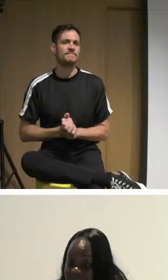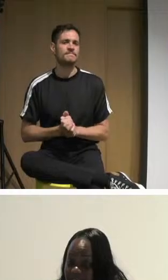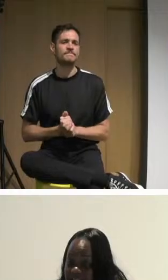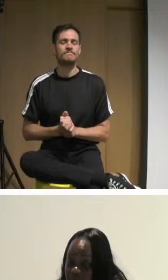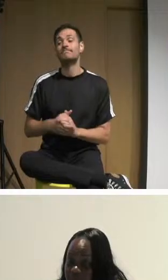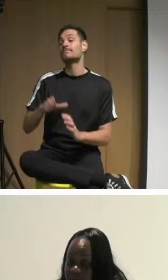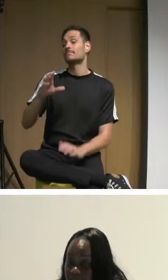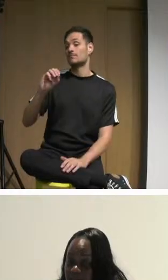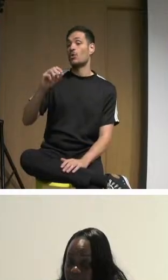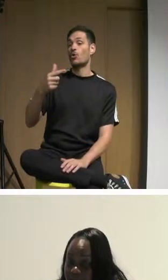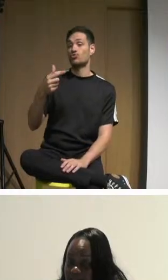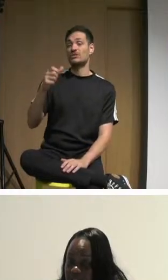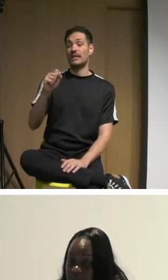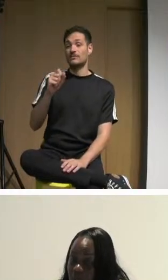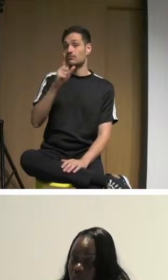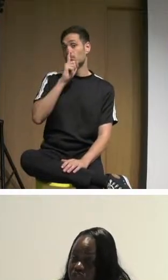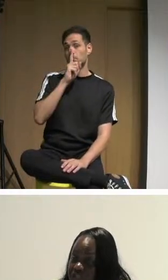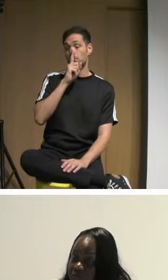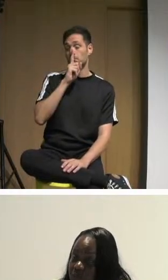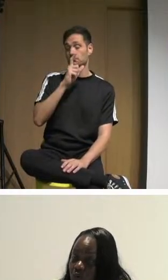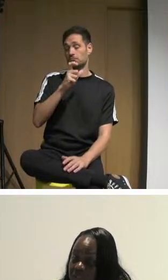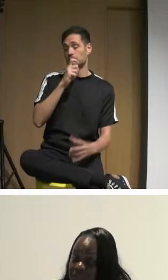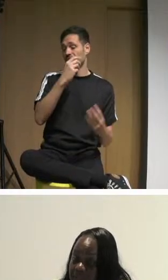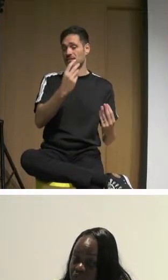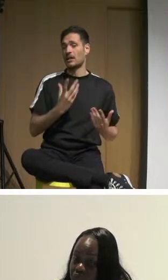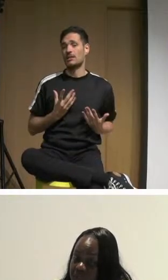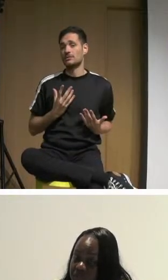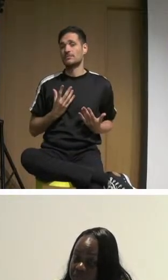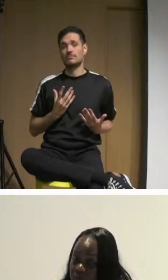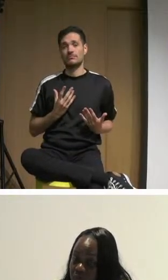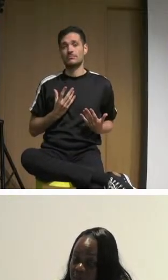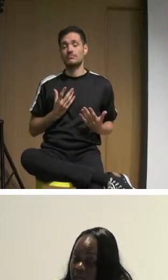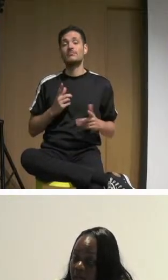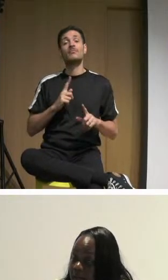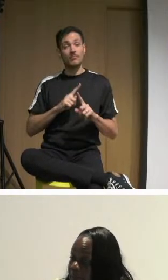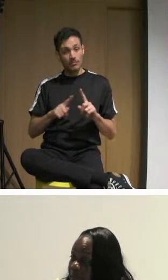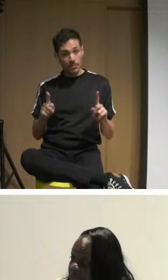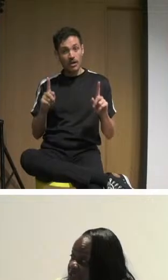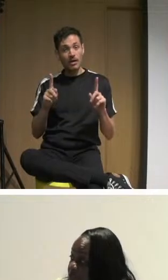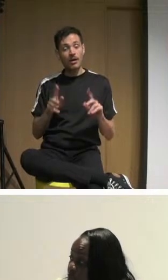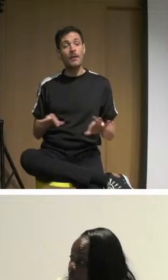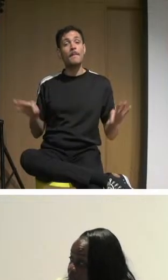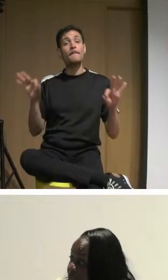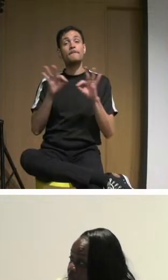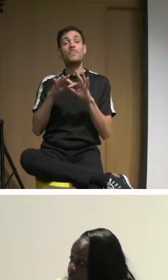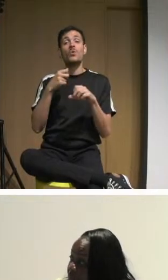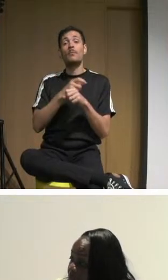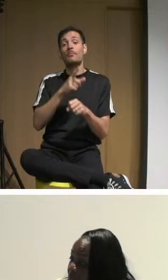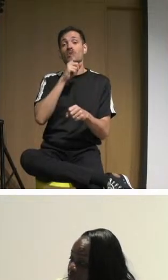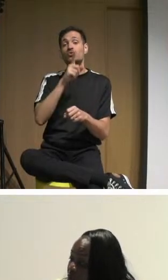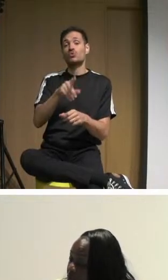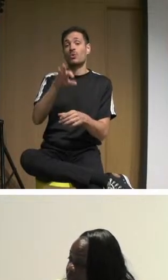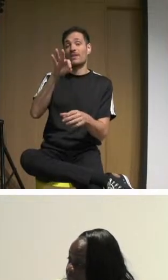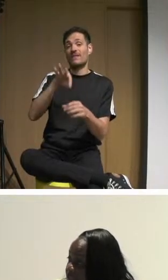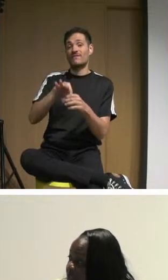OGS did not say we were not in compliance. If we want to make sure that the vote is what the law states, then it